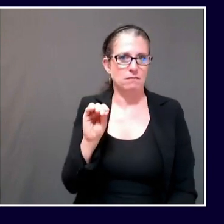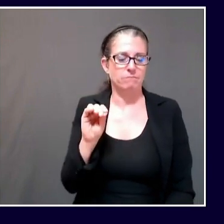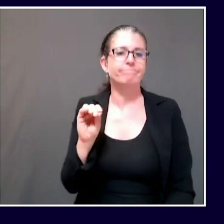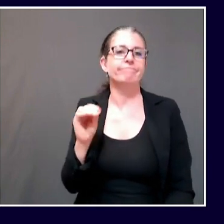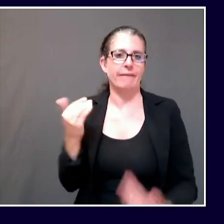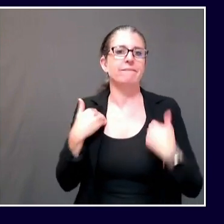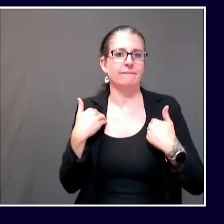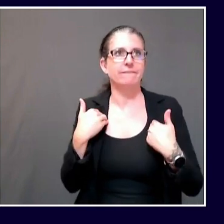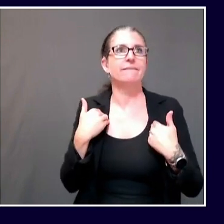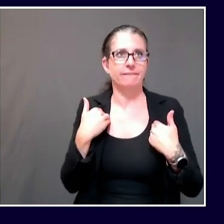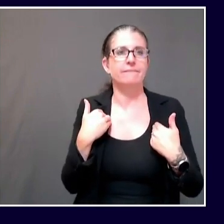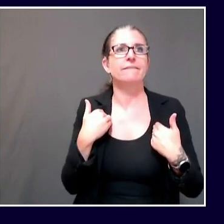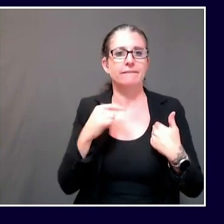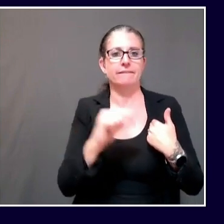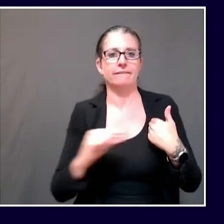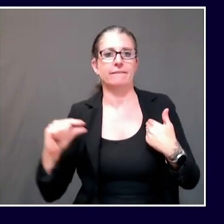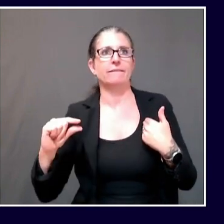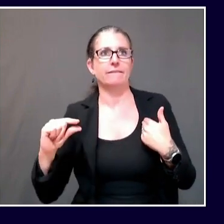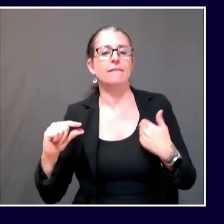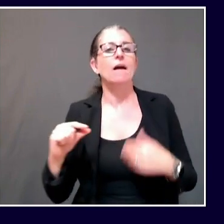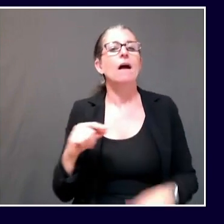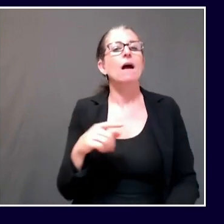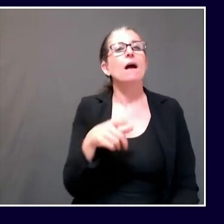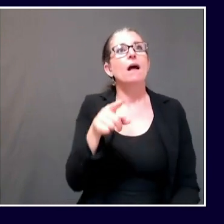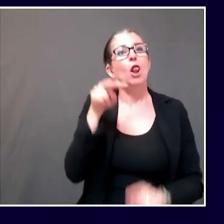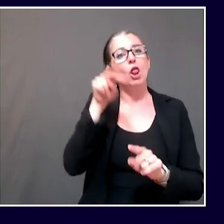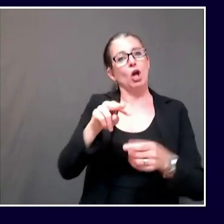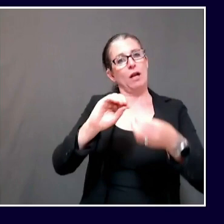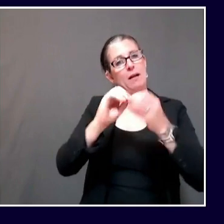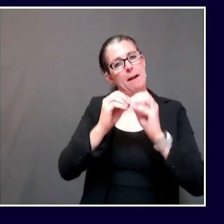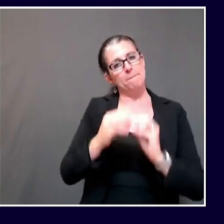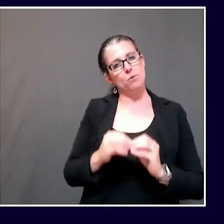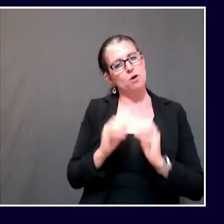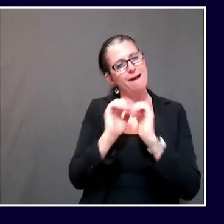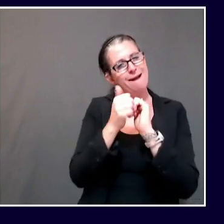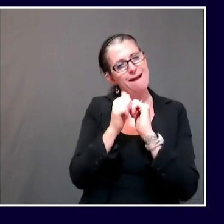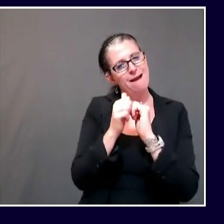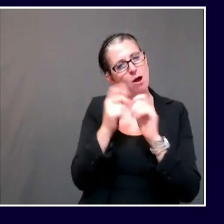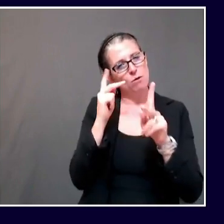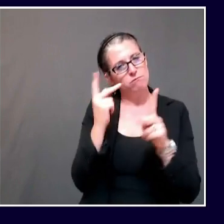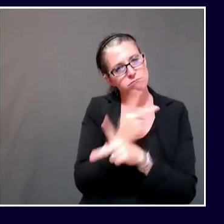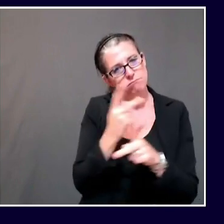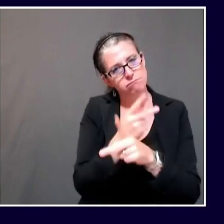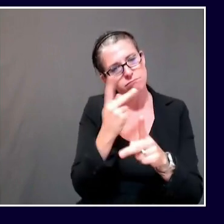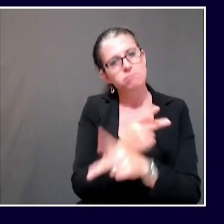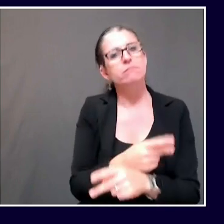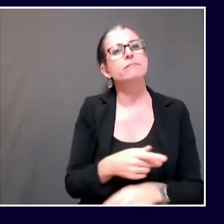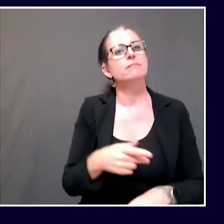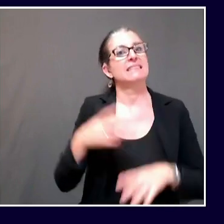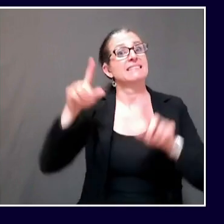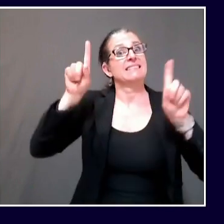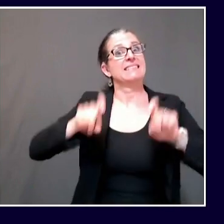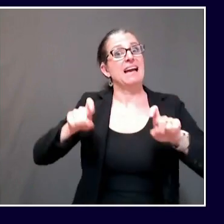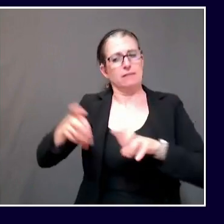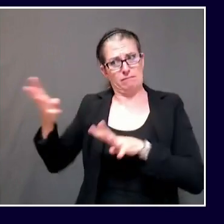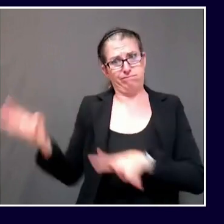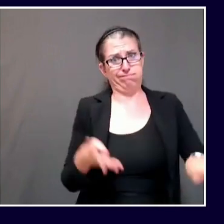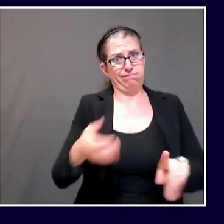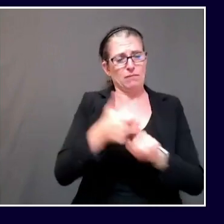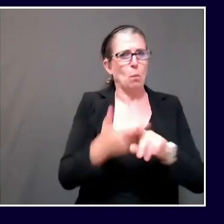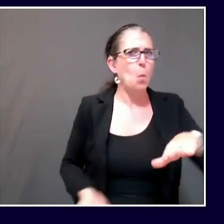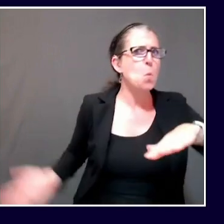volume. Our testing volume continues to increase across the state. Right now, that number stands